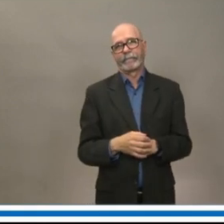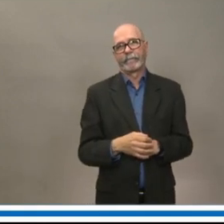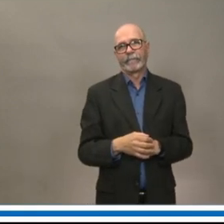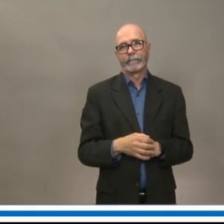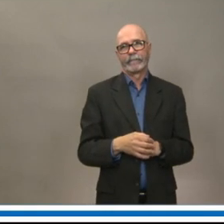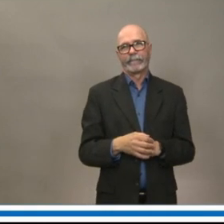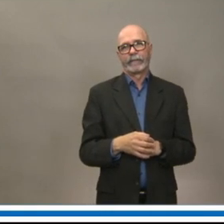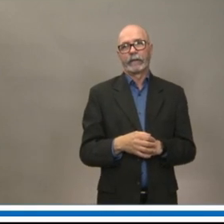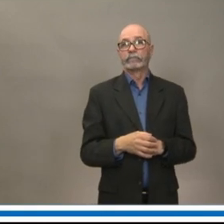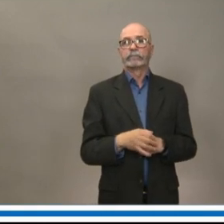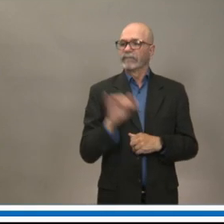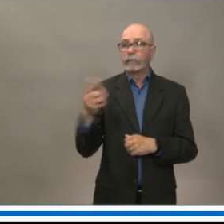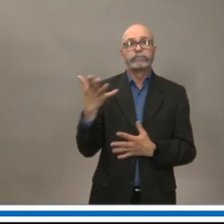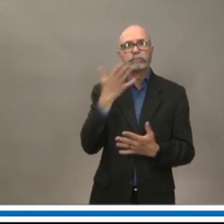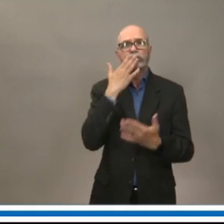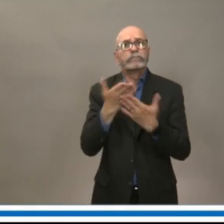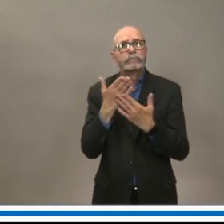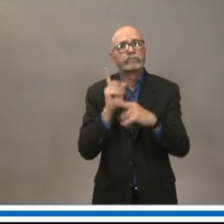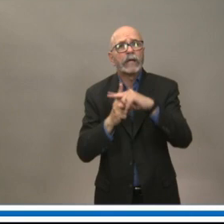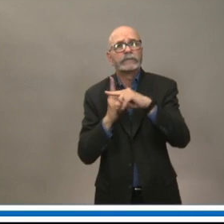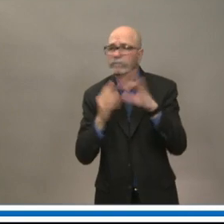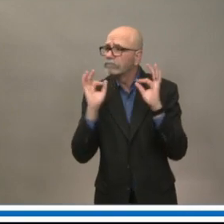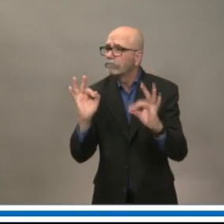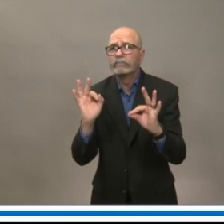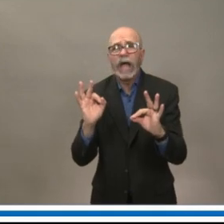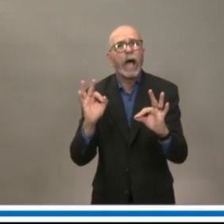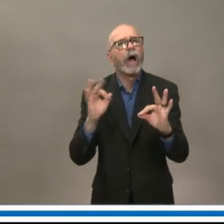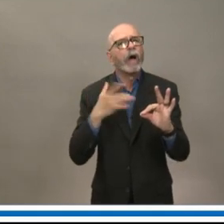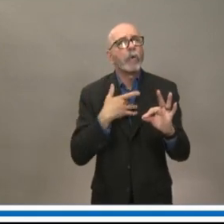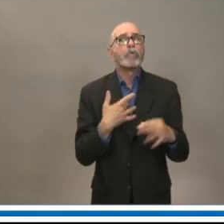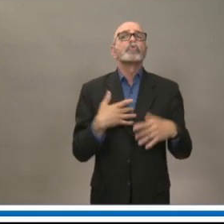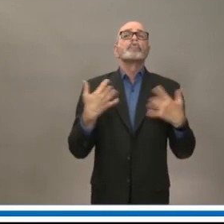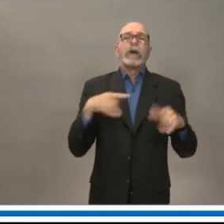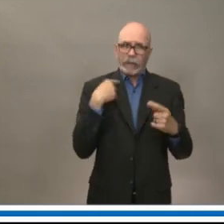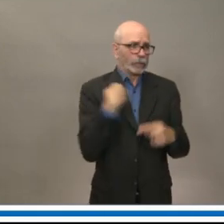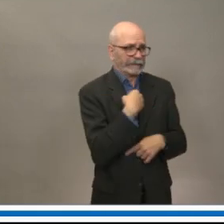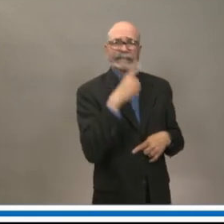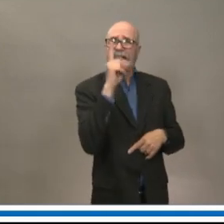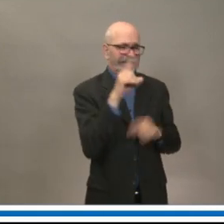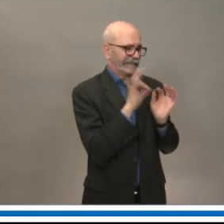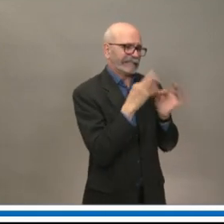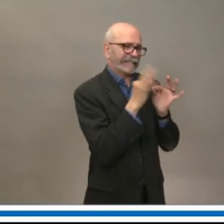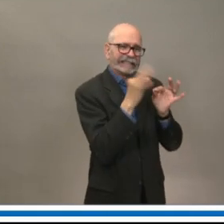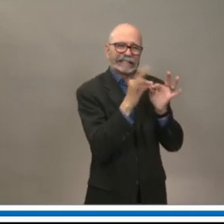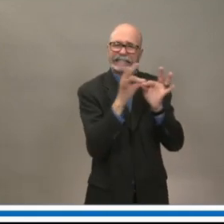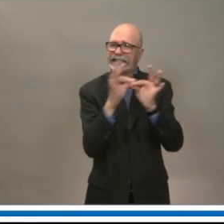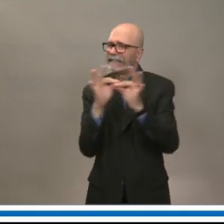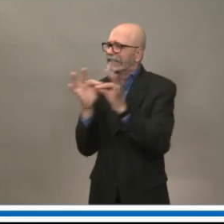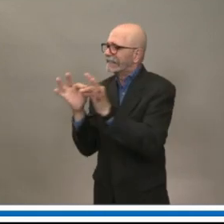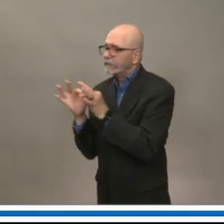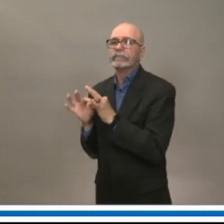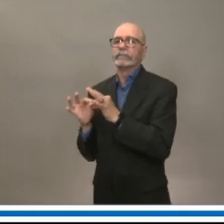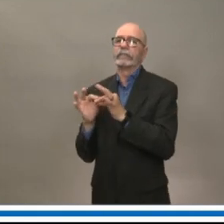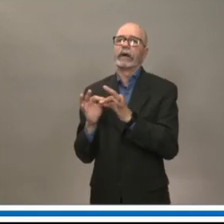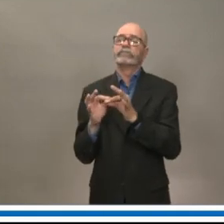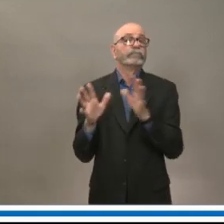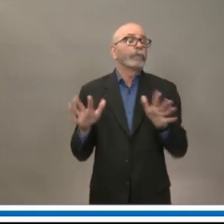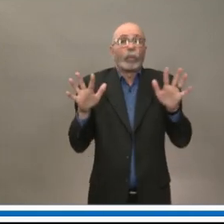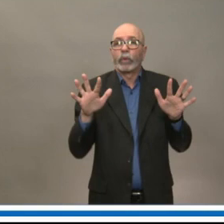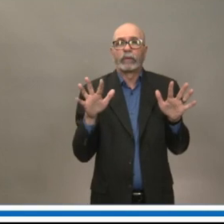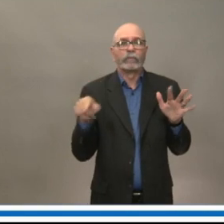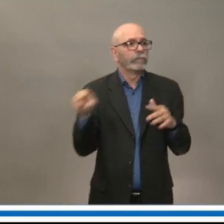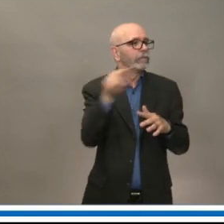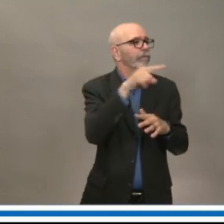it's a good story as far as I'm concerned. We were testing lots of people. The vast majority of people are testing negative. And we have